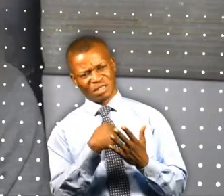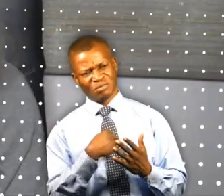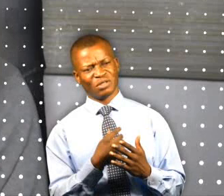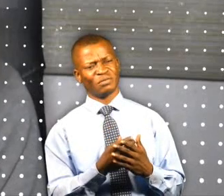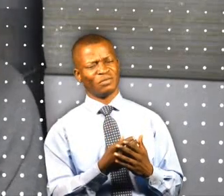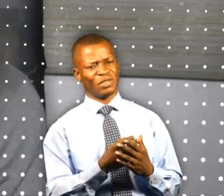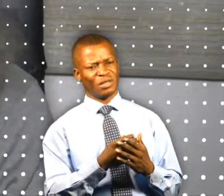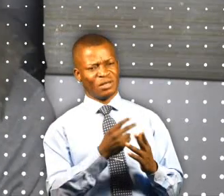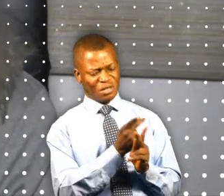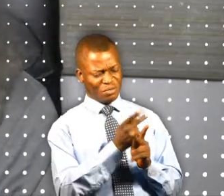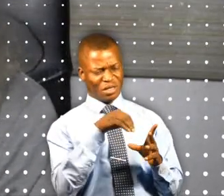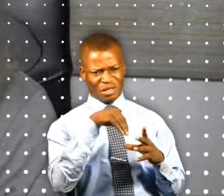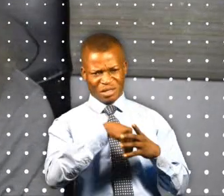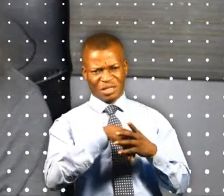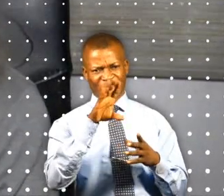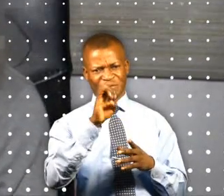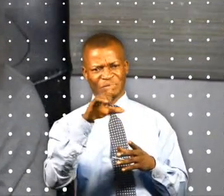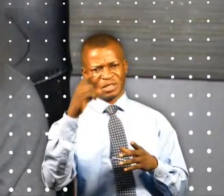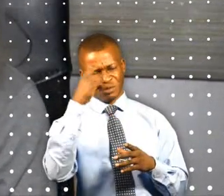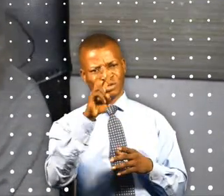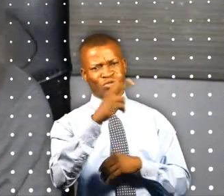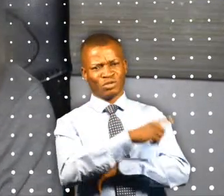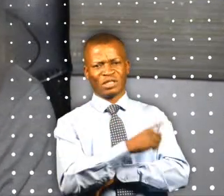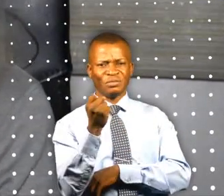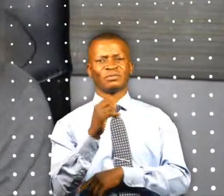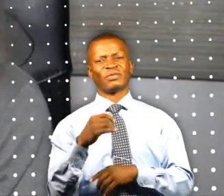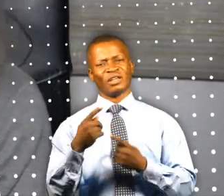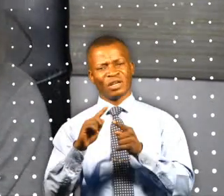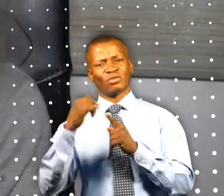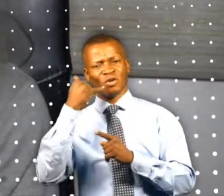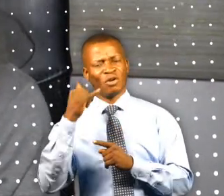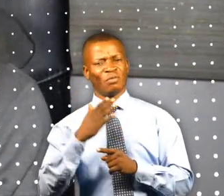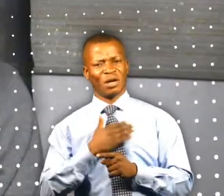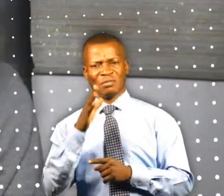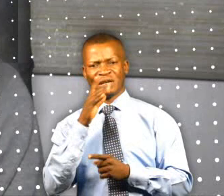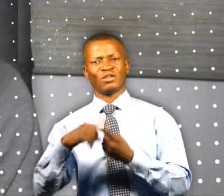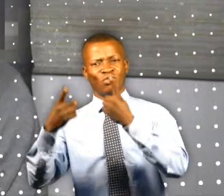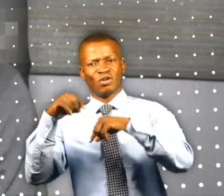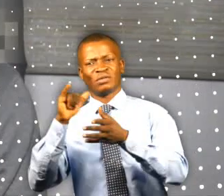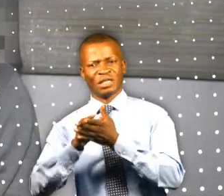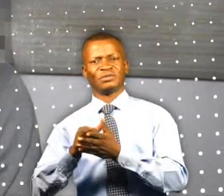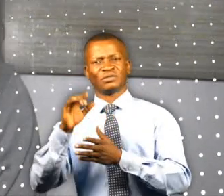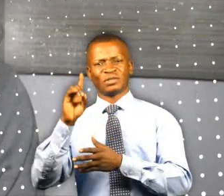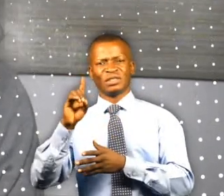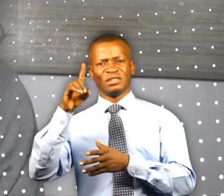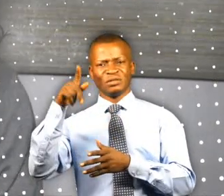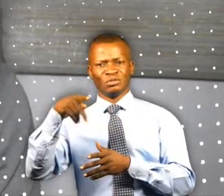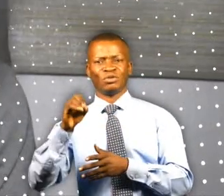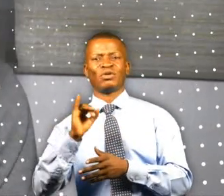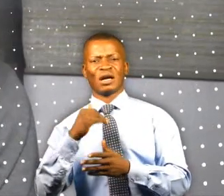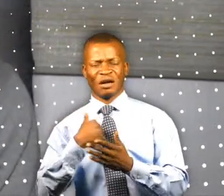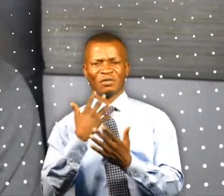he arrested me. He put me inside cell for 2 days. So my madam, they were trying to call her that she should come. That